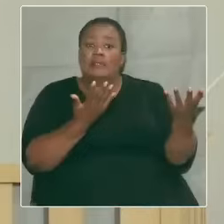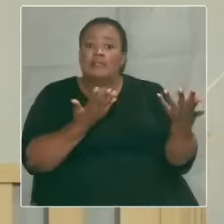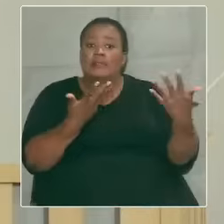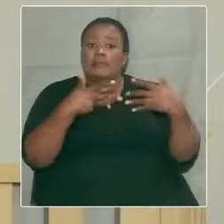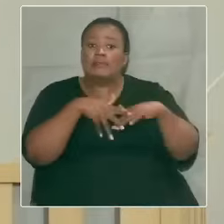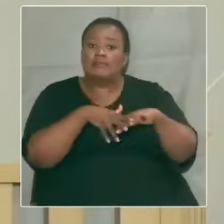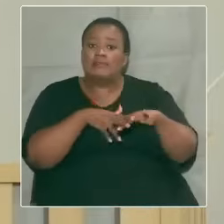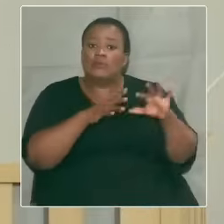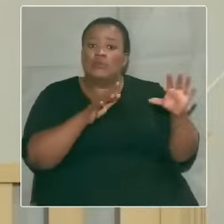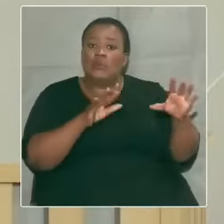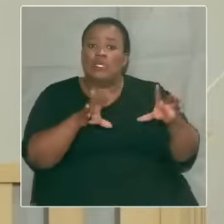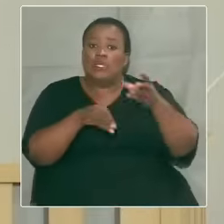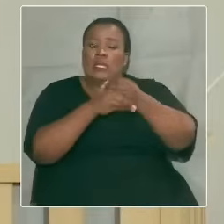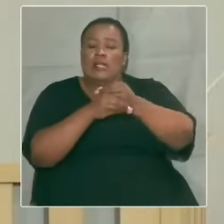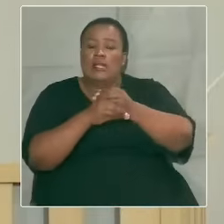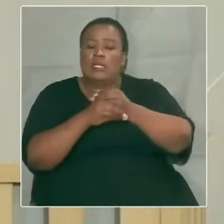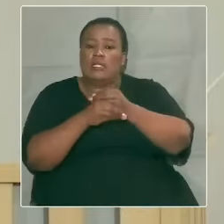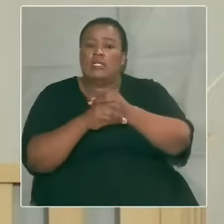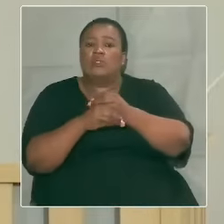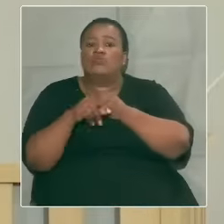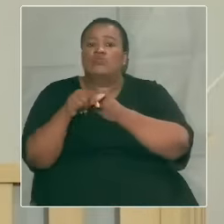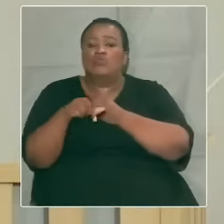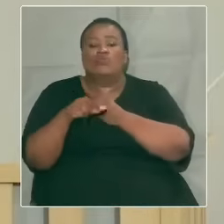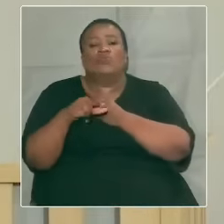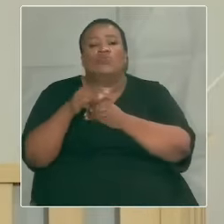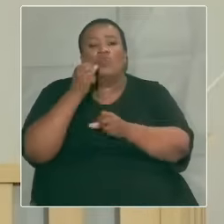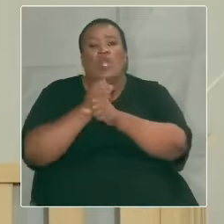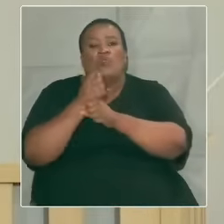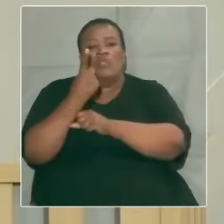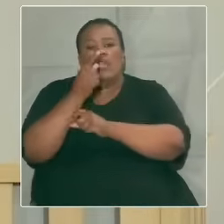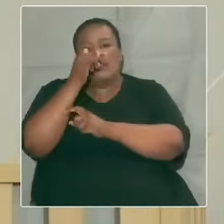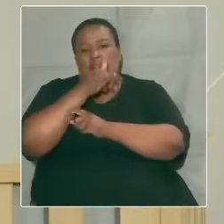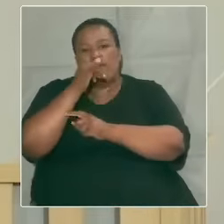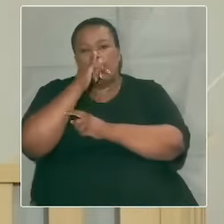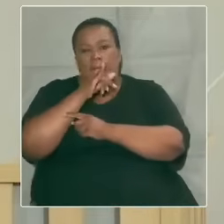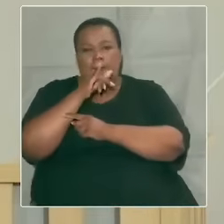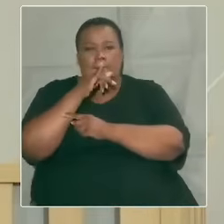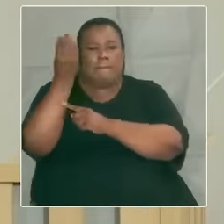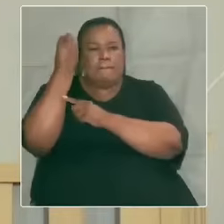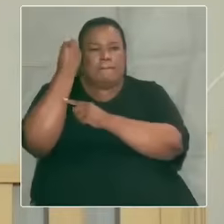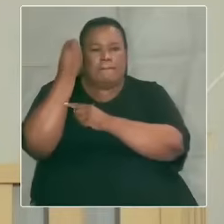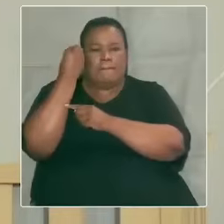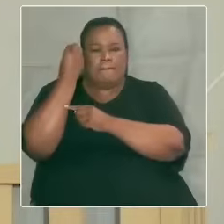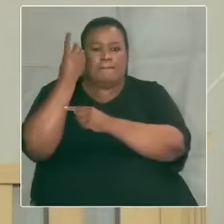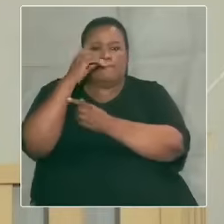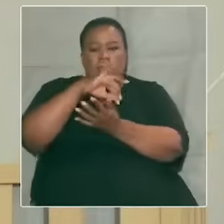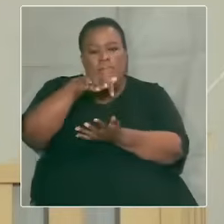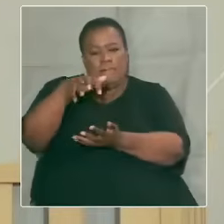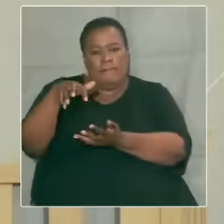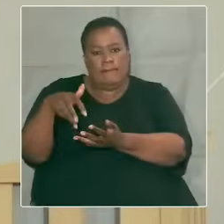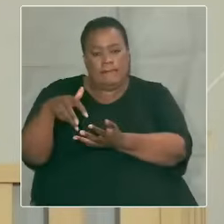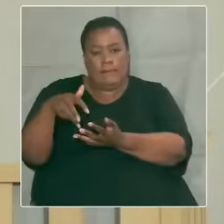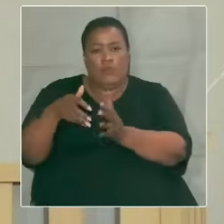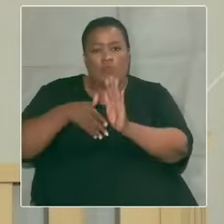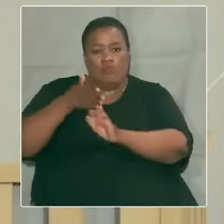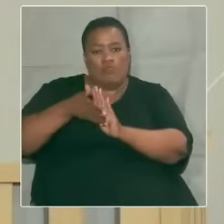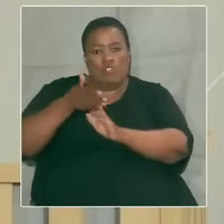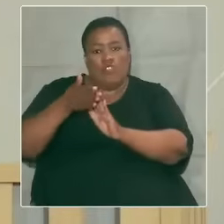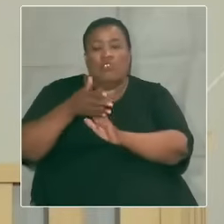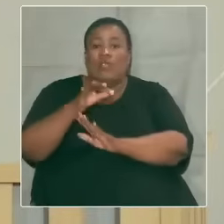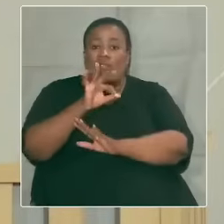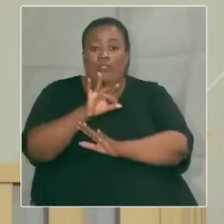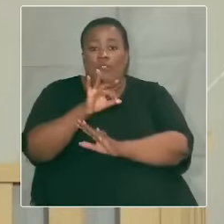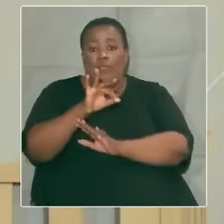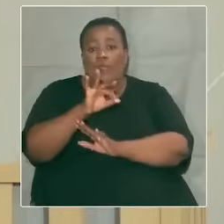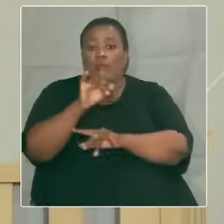broader Gauteng crime intelligence operation. 3 suspects were